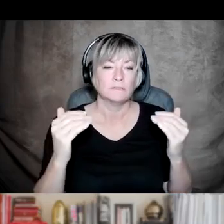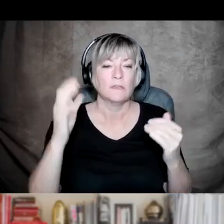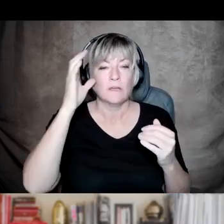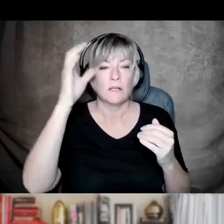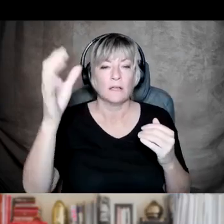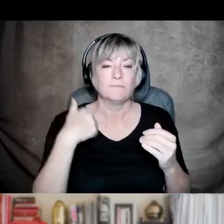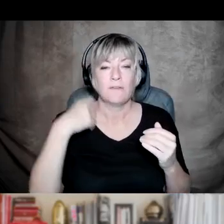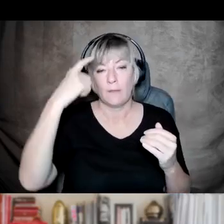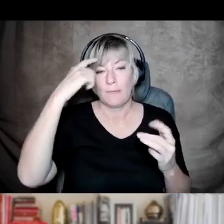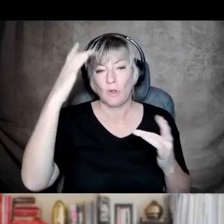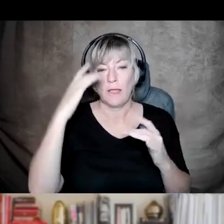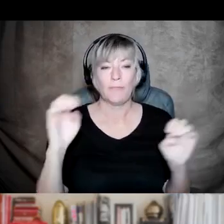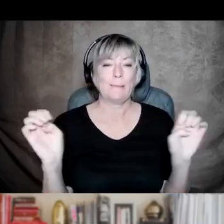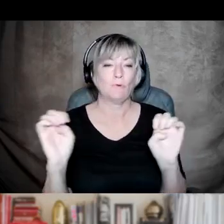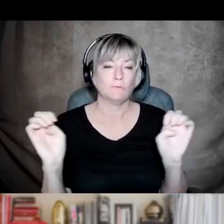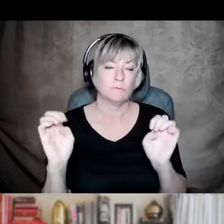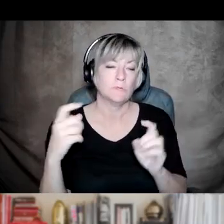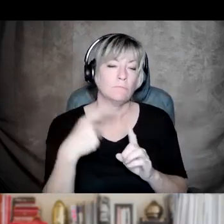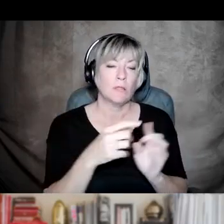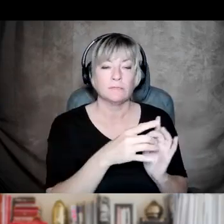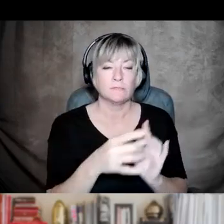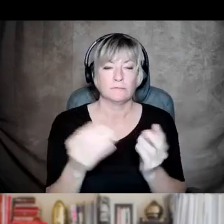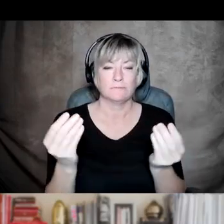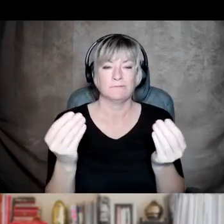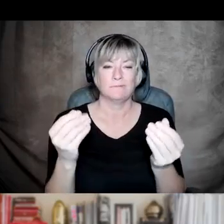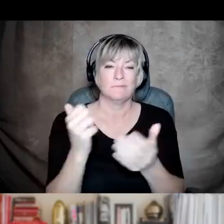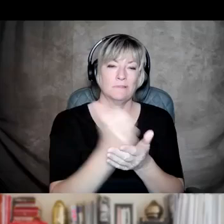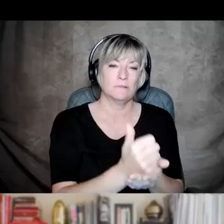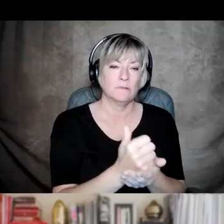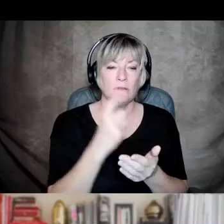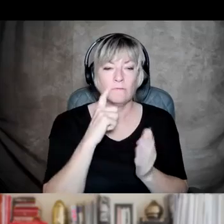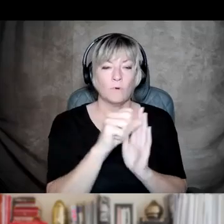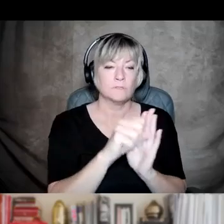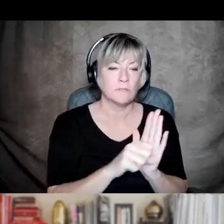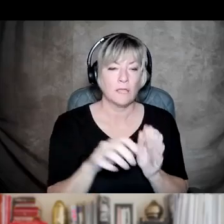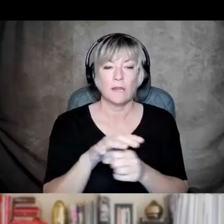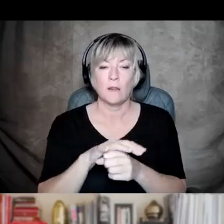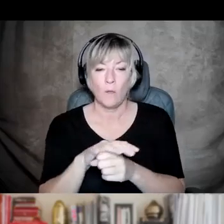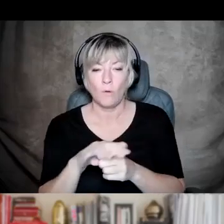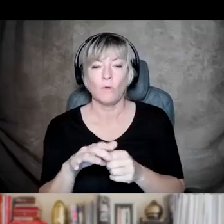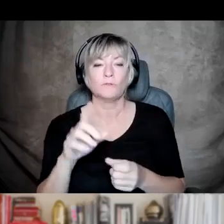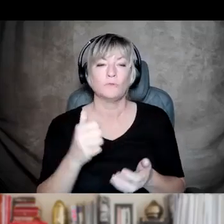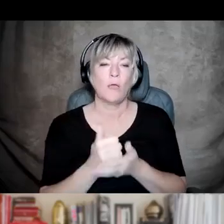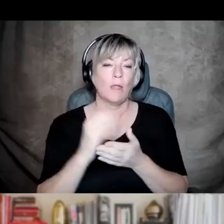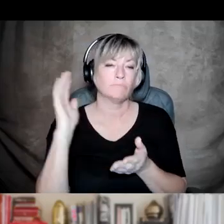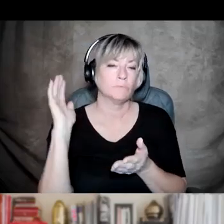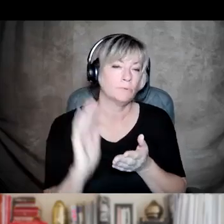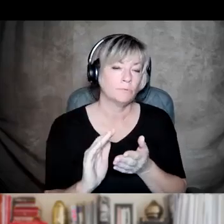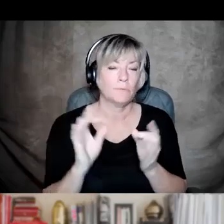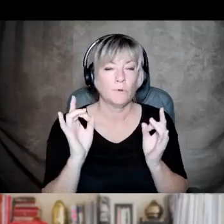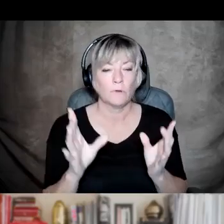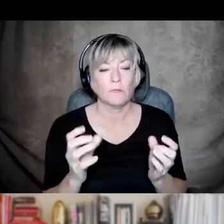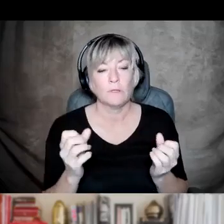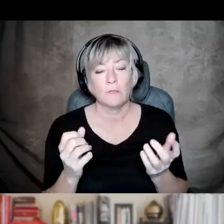a mental health emergency, but also ties in tangible interventions for state and local actors to mitigate this crisis. A lot of us,